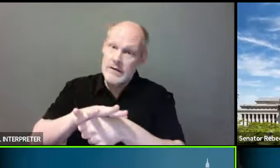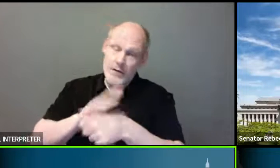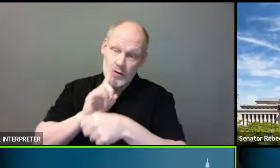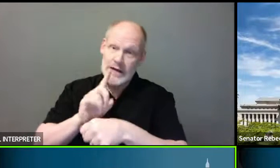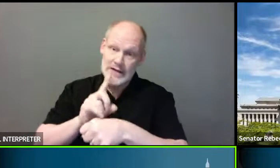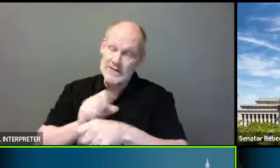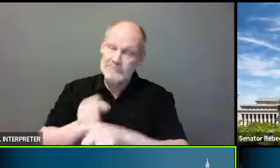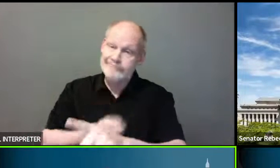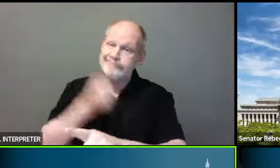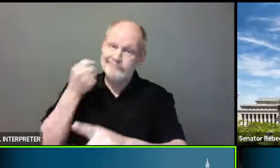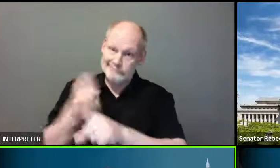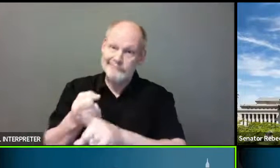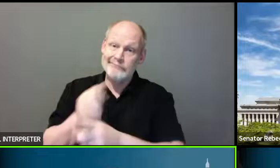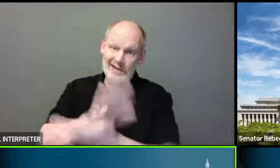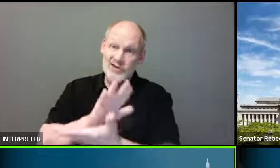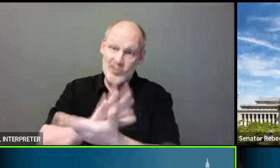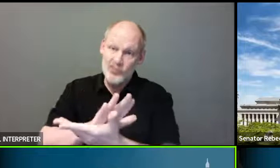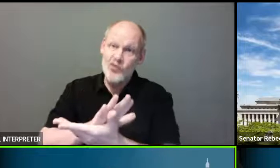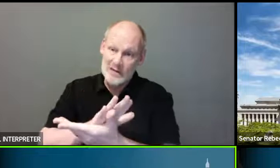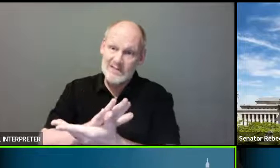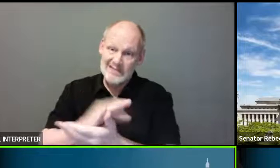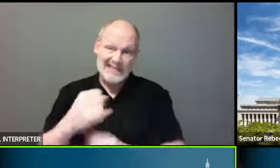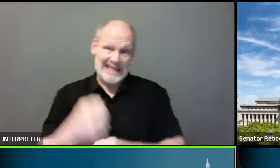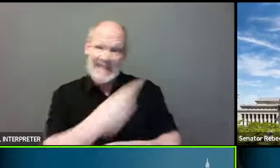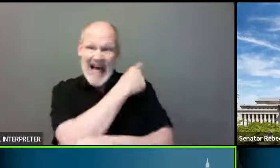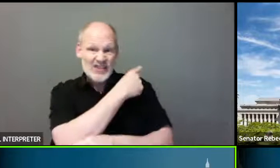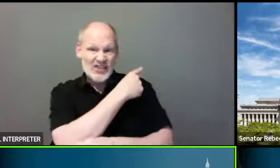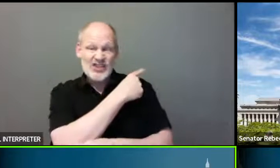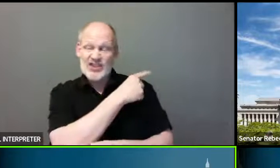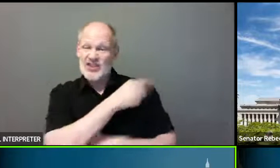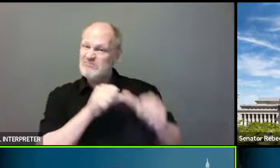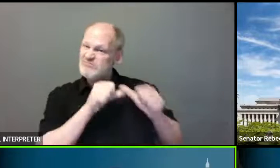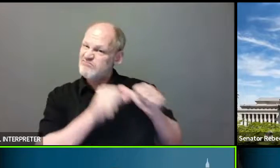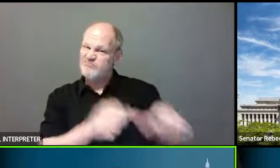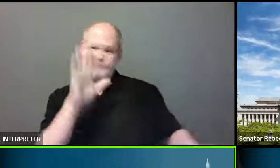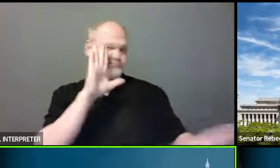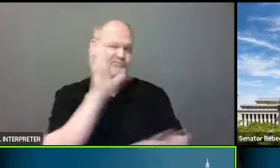off and on this year, but all throughout last year,